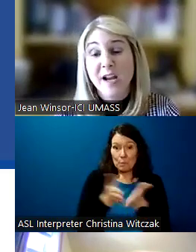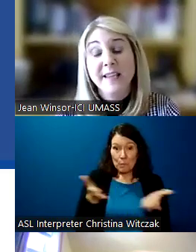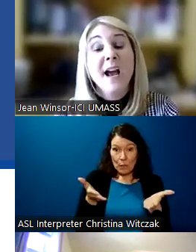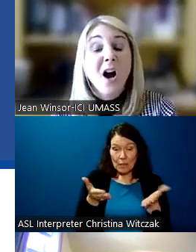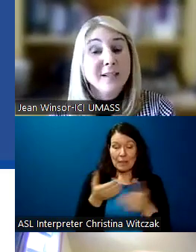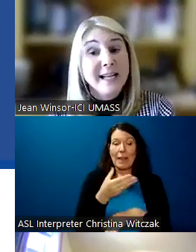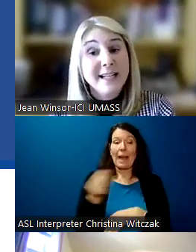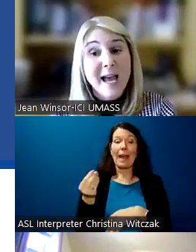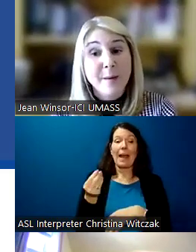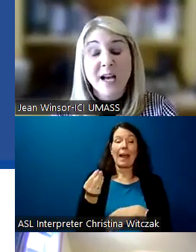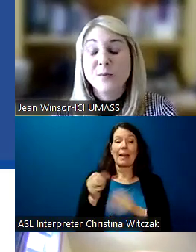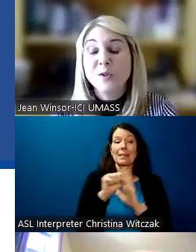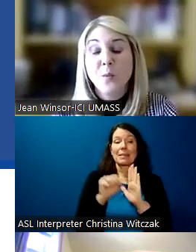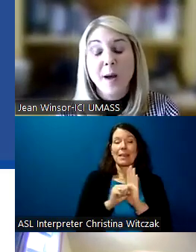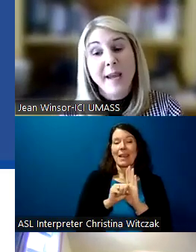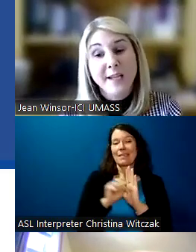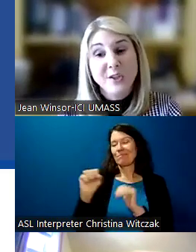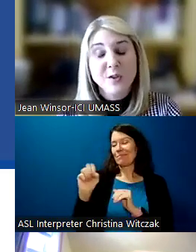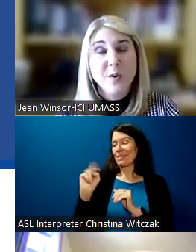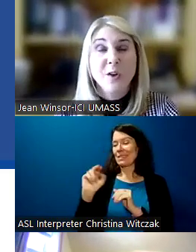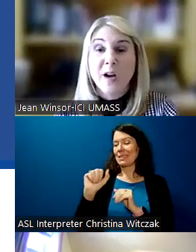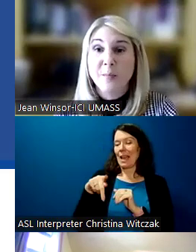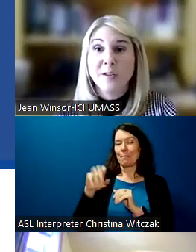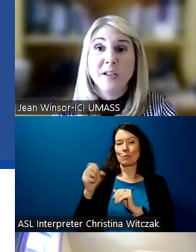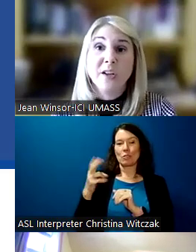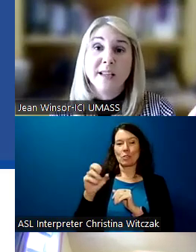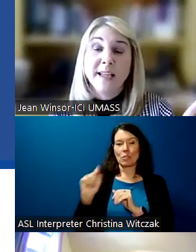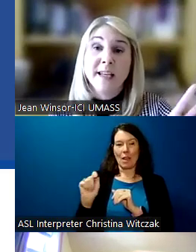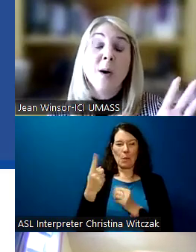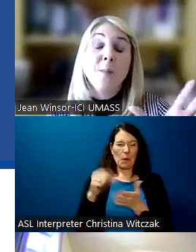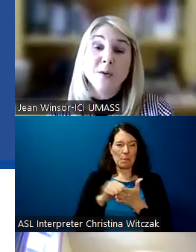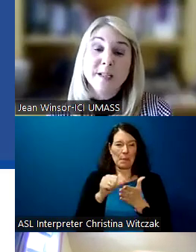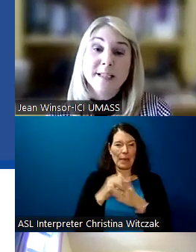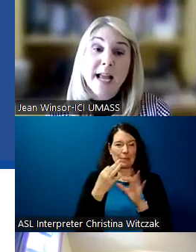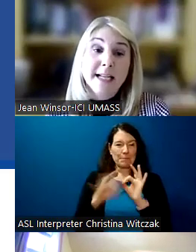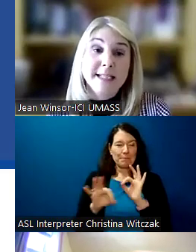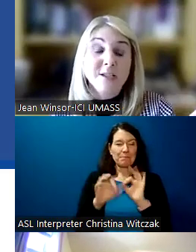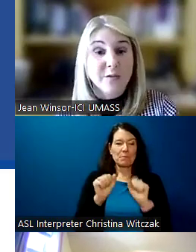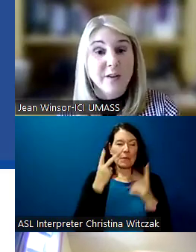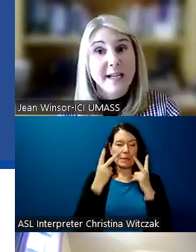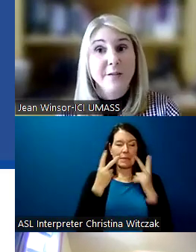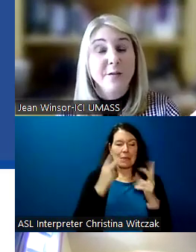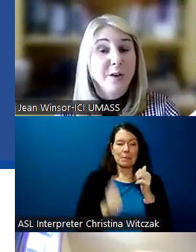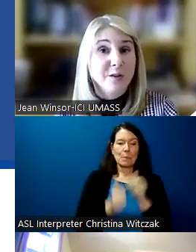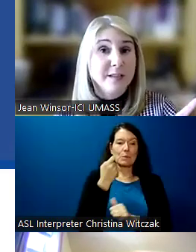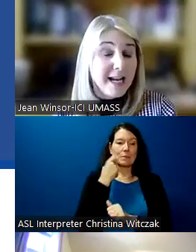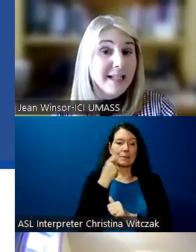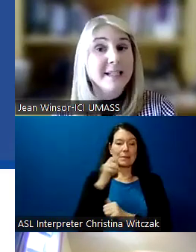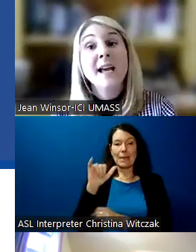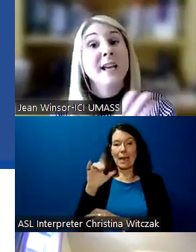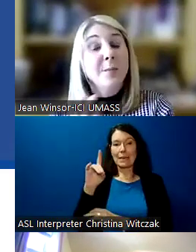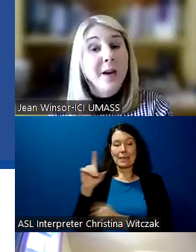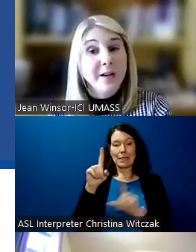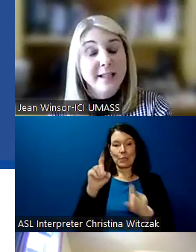feature, and then our state snapshots, which are 1-pagers where you're able to look at the most recent IDD survey data for your